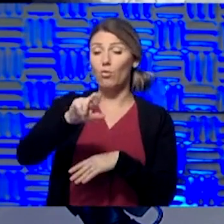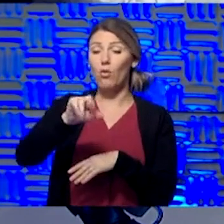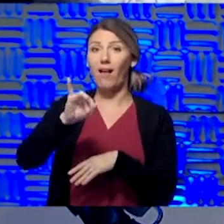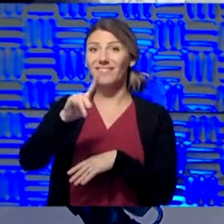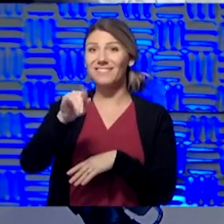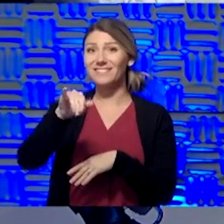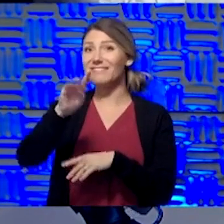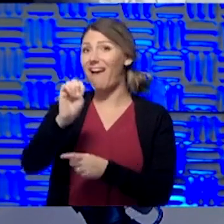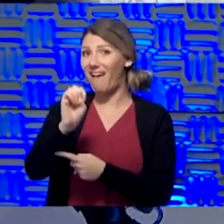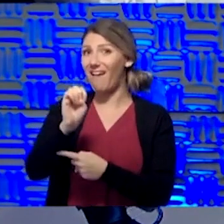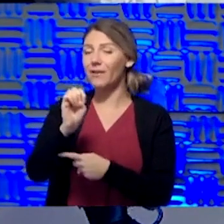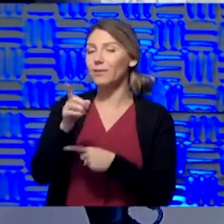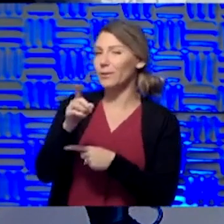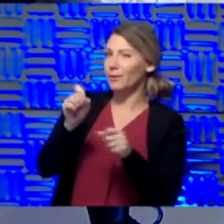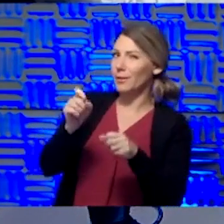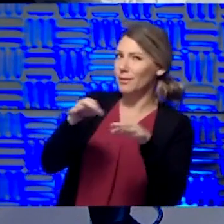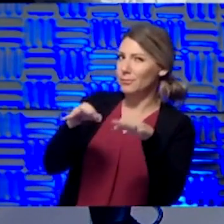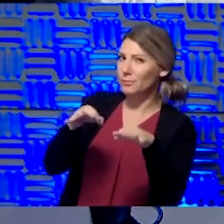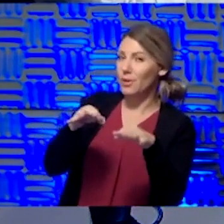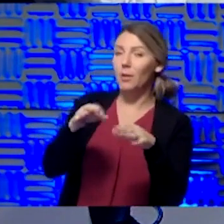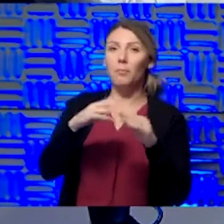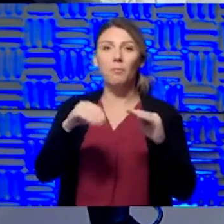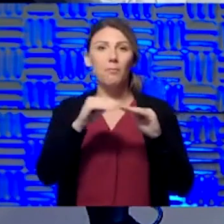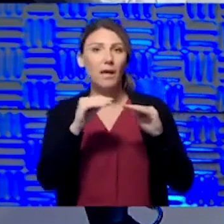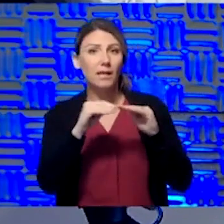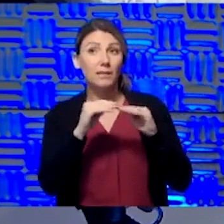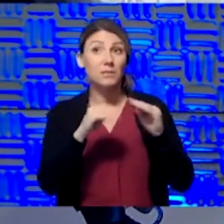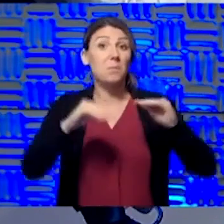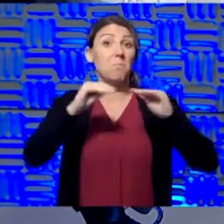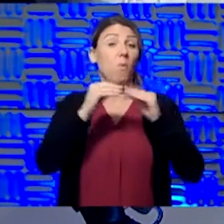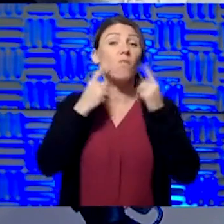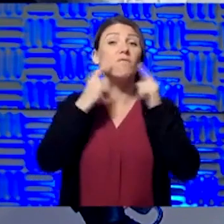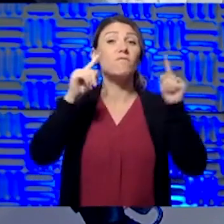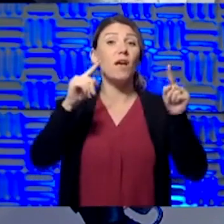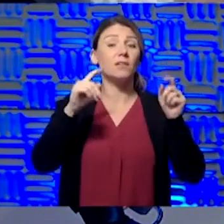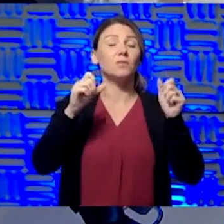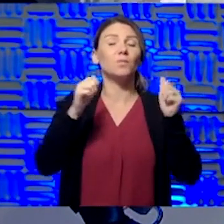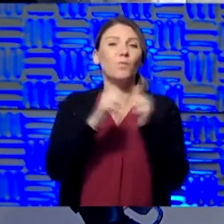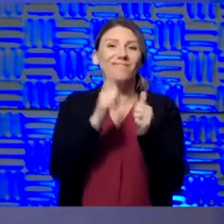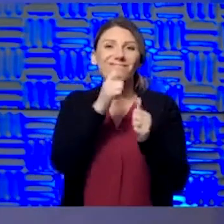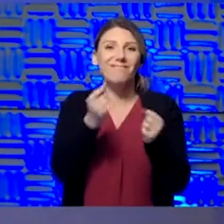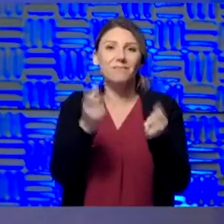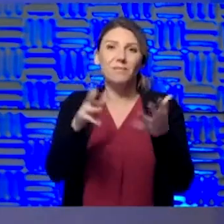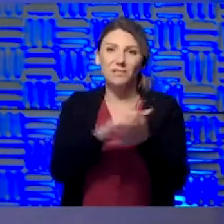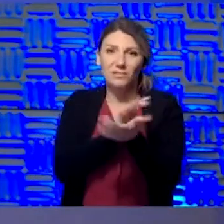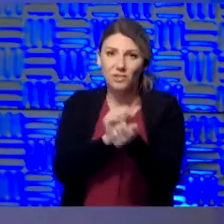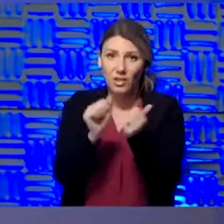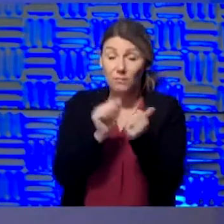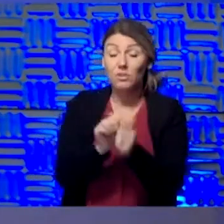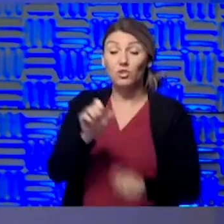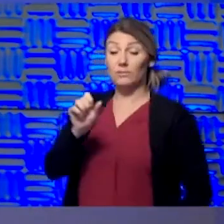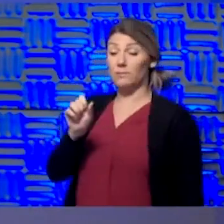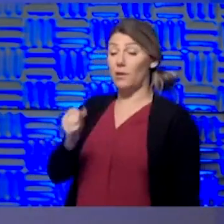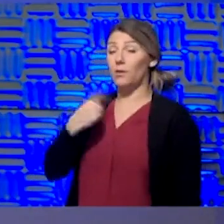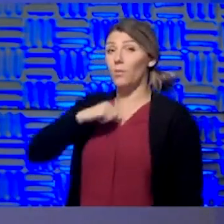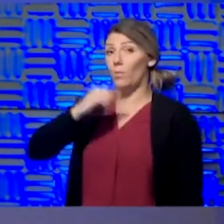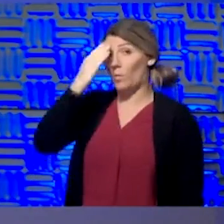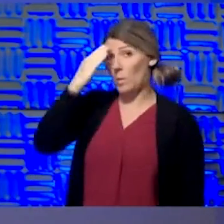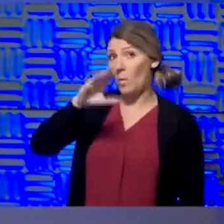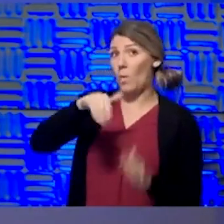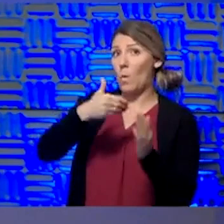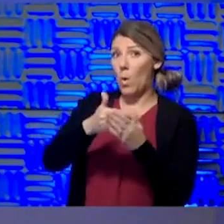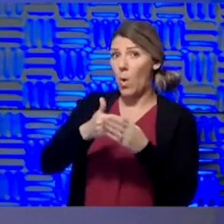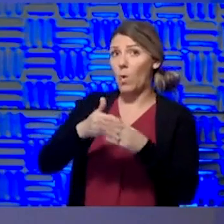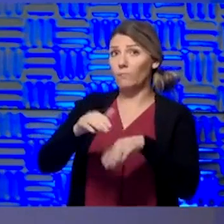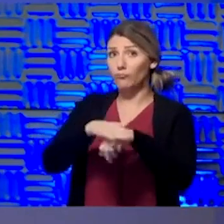can. Actually, it's probably more effective with less damage to the mask itself. Yeah. Overall, we know that it can reach the surfaces, all of the surfaces of the